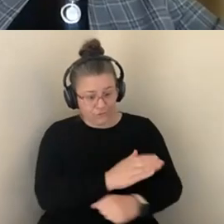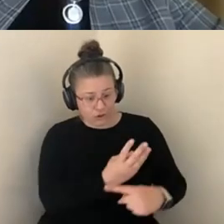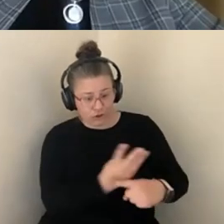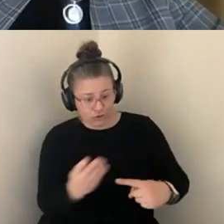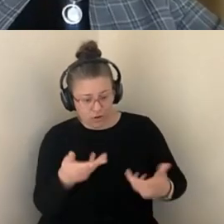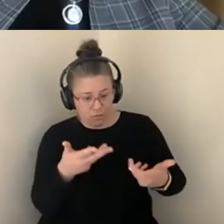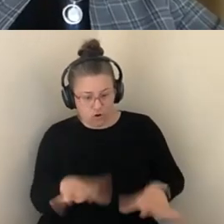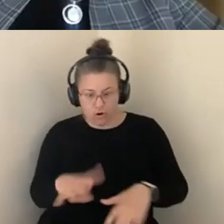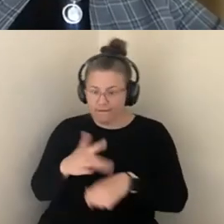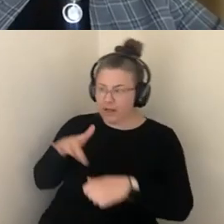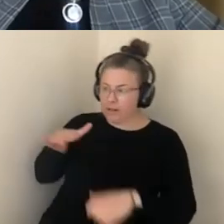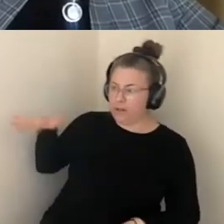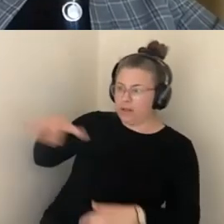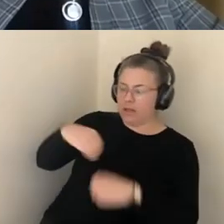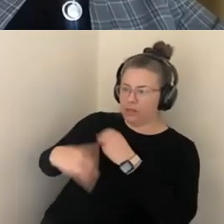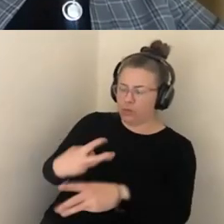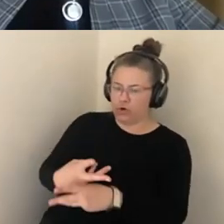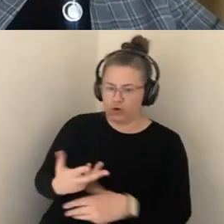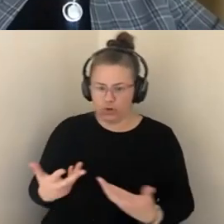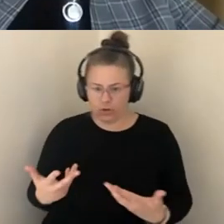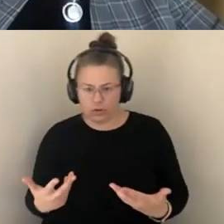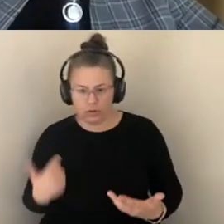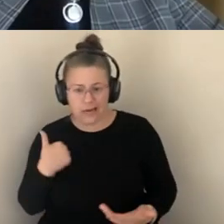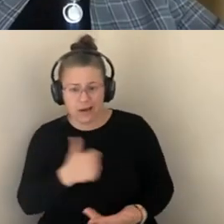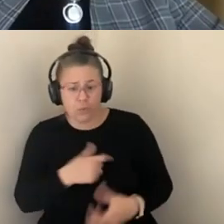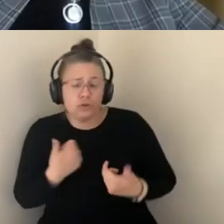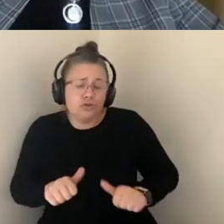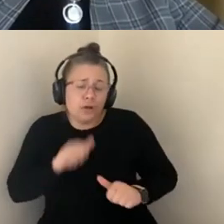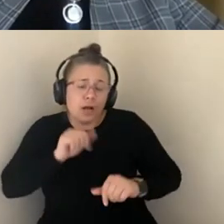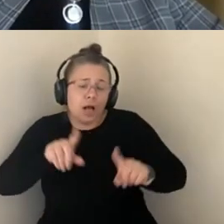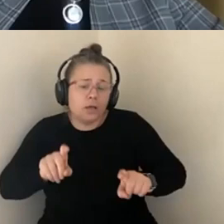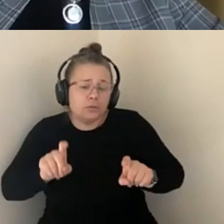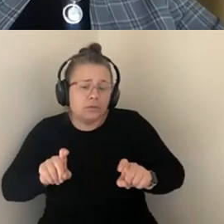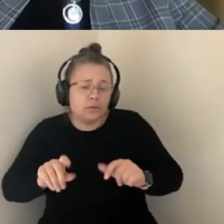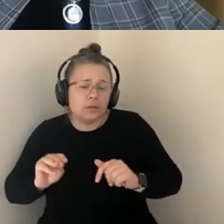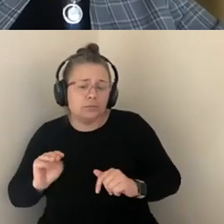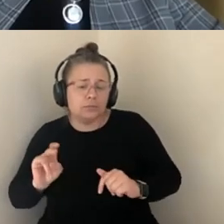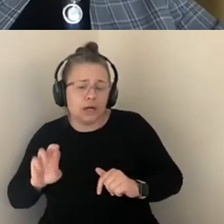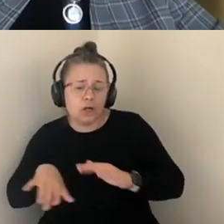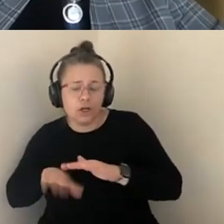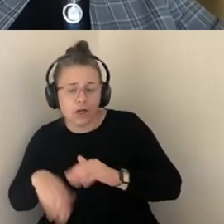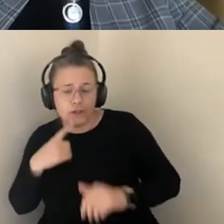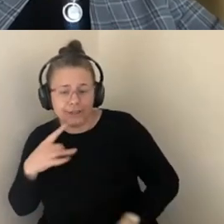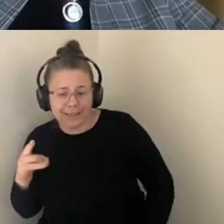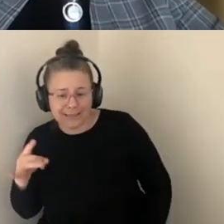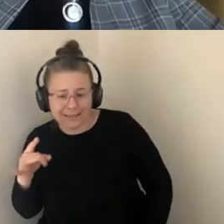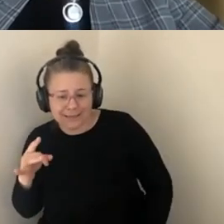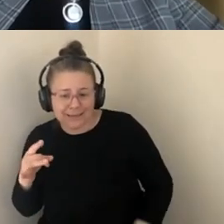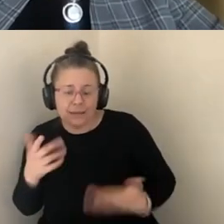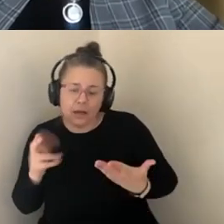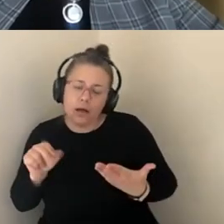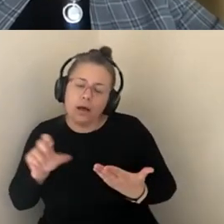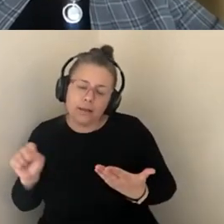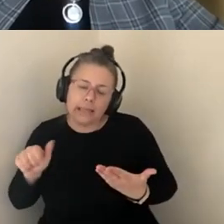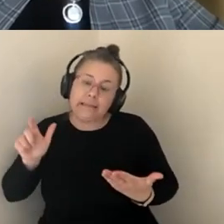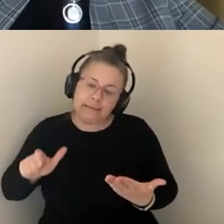need during childhood? What about embryos that have been screened and then implanted and then carried to term? So I think